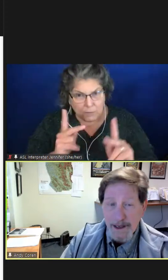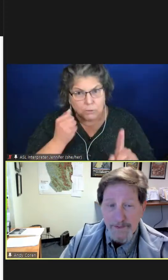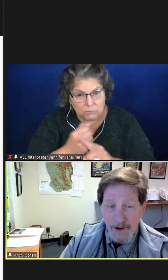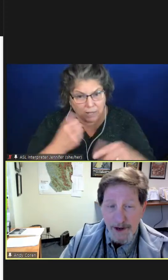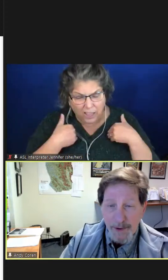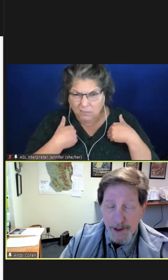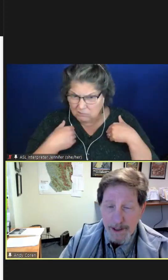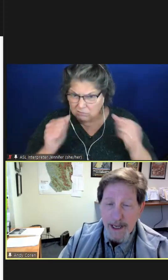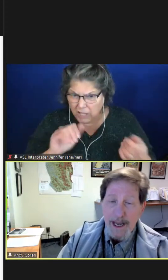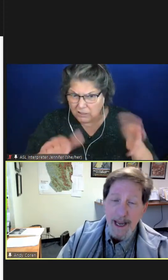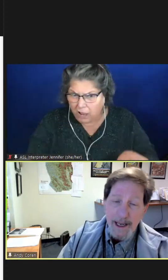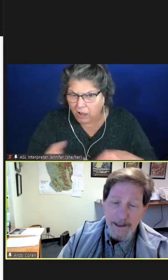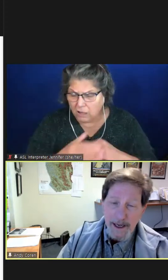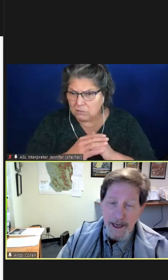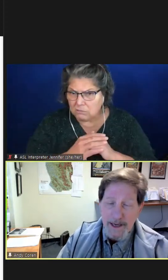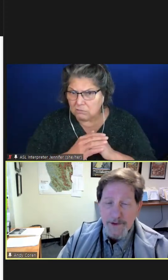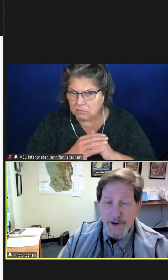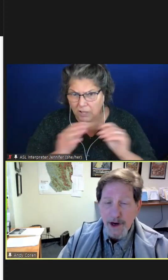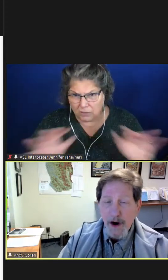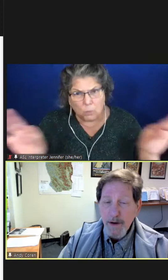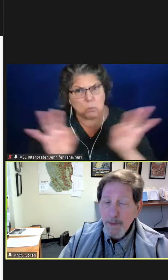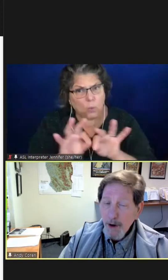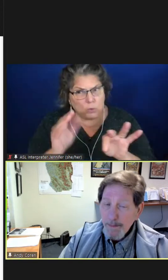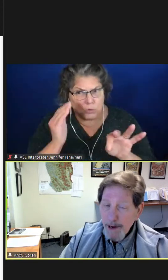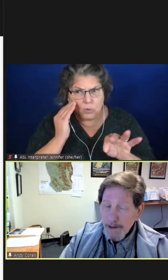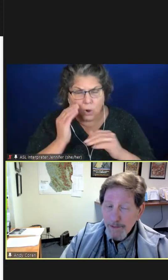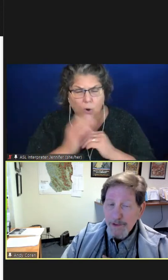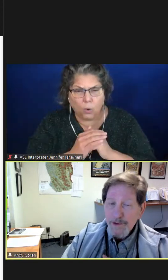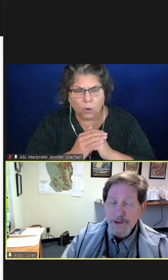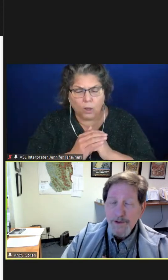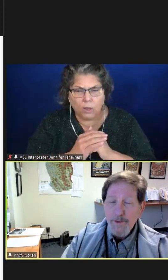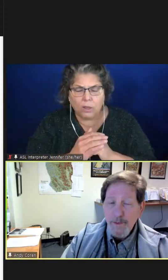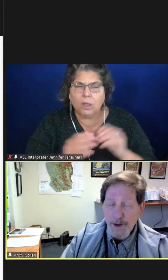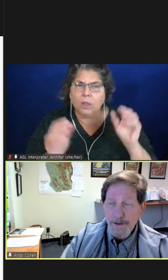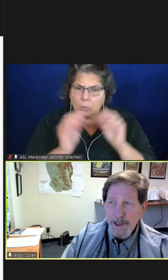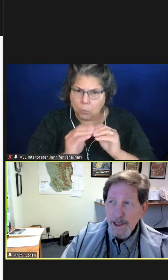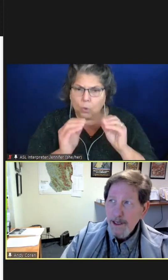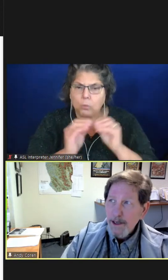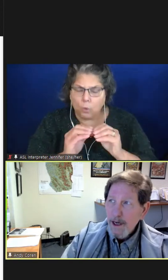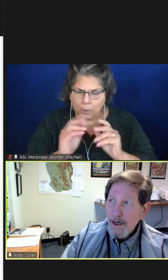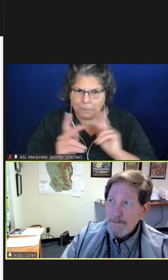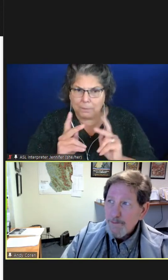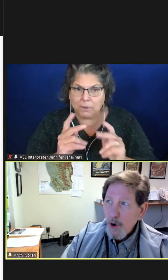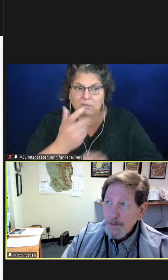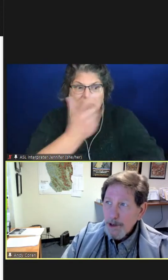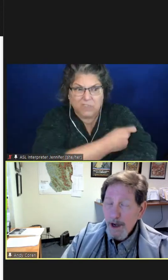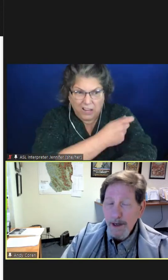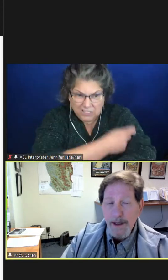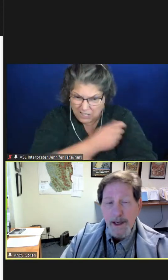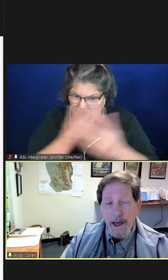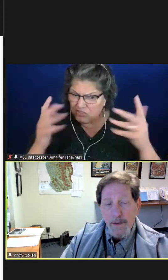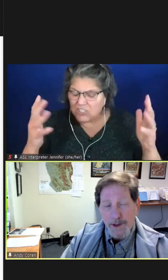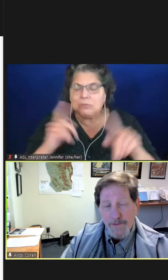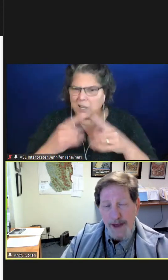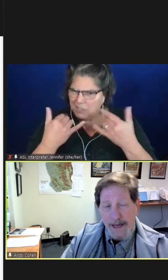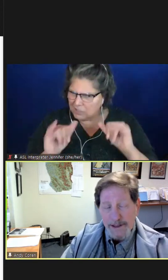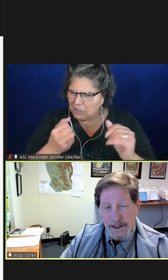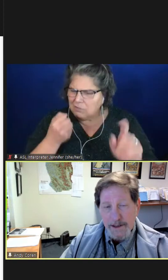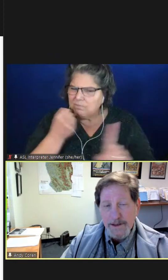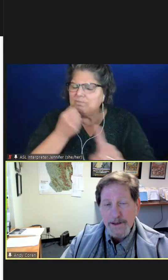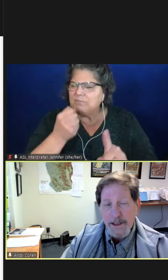fatal, and it's very important. And even though there are more breakthroughs with the Omicron,